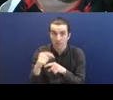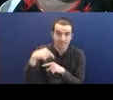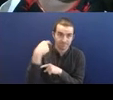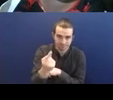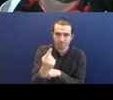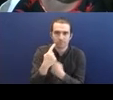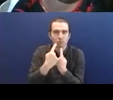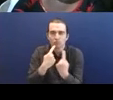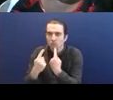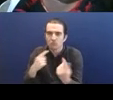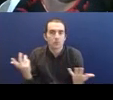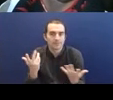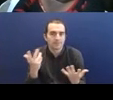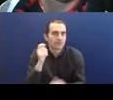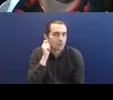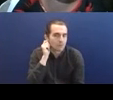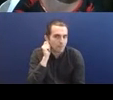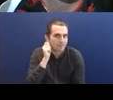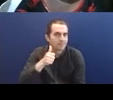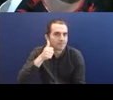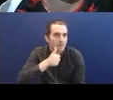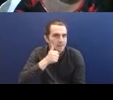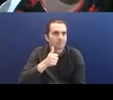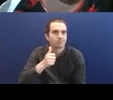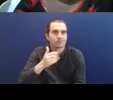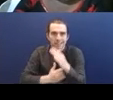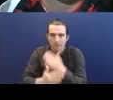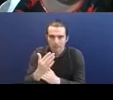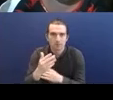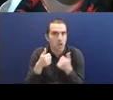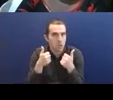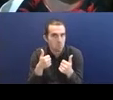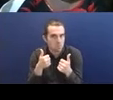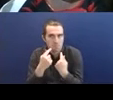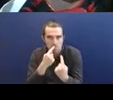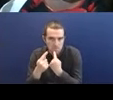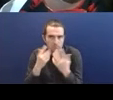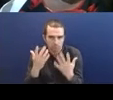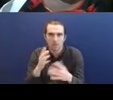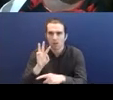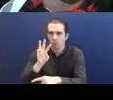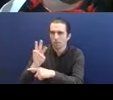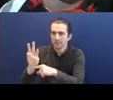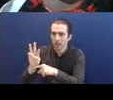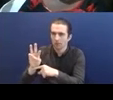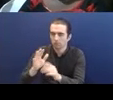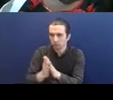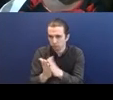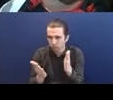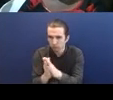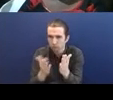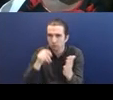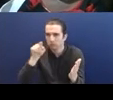over to Sarah to say some introductory things about inclusion, and then I'll take you through a range of activities,